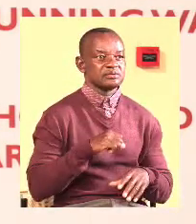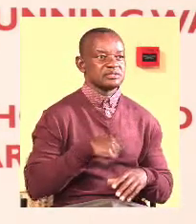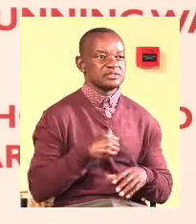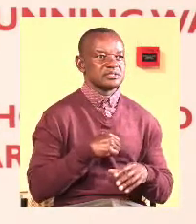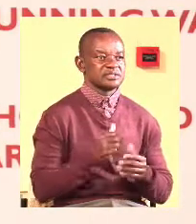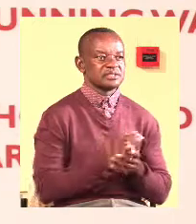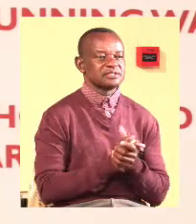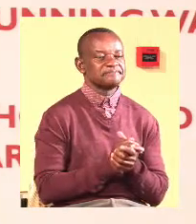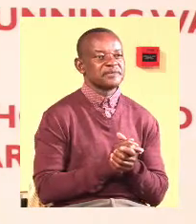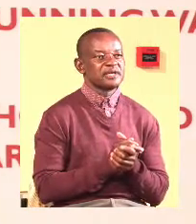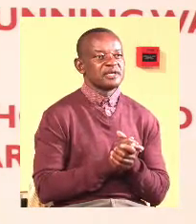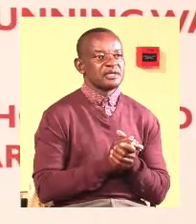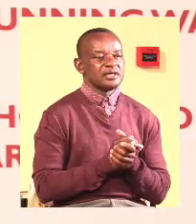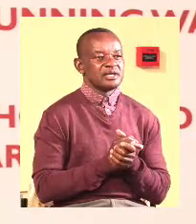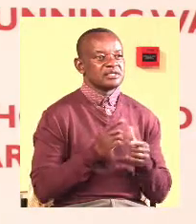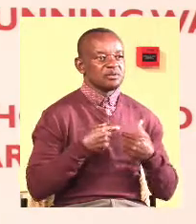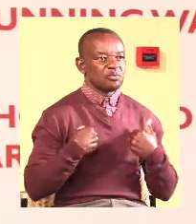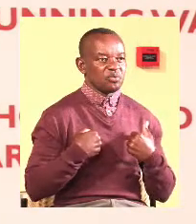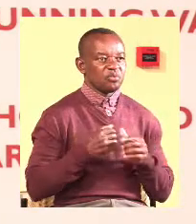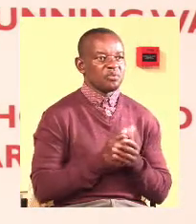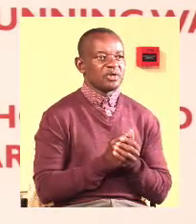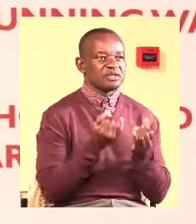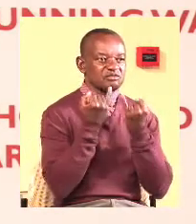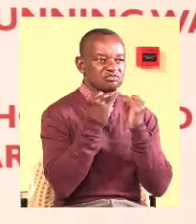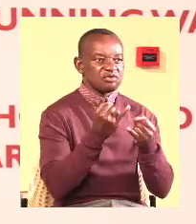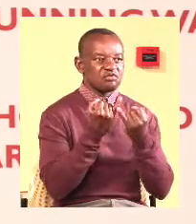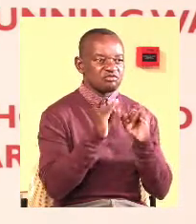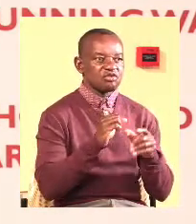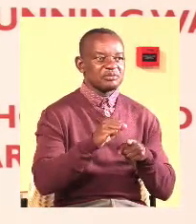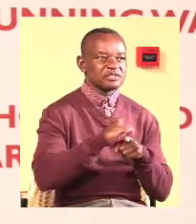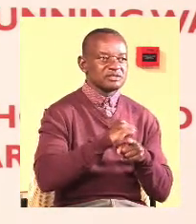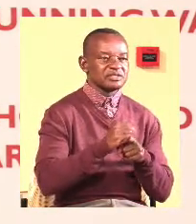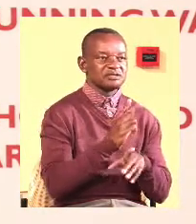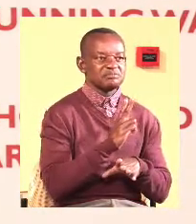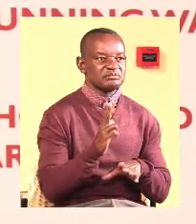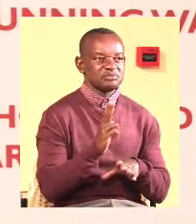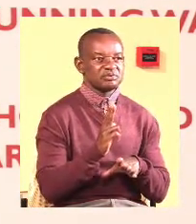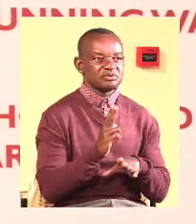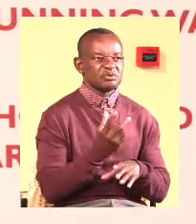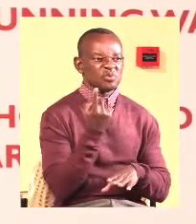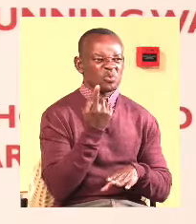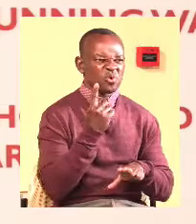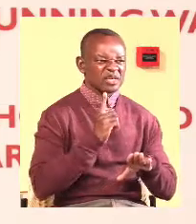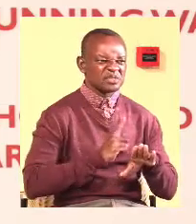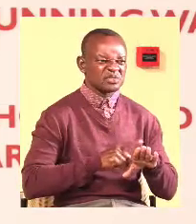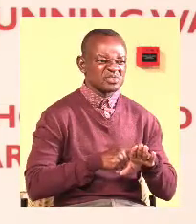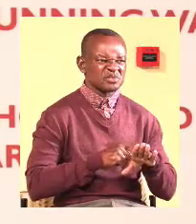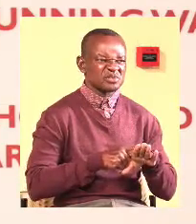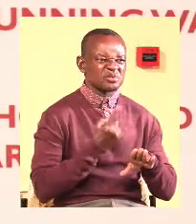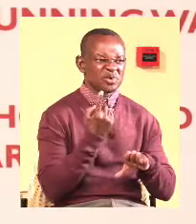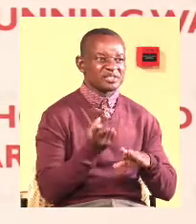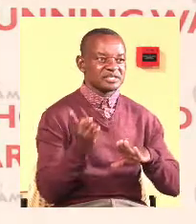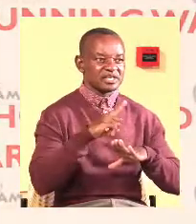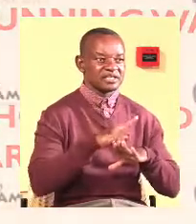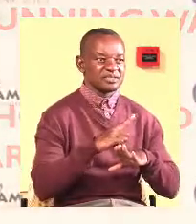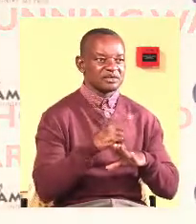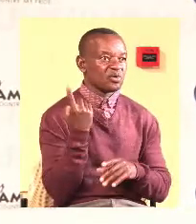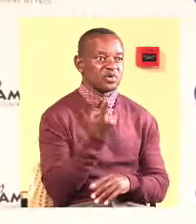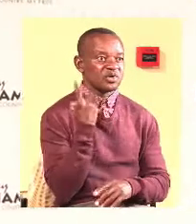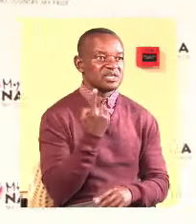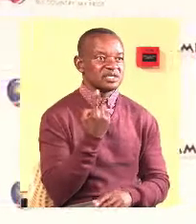it's continuous, that training that they are also getting. I just wanted to add that. Yes, thank you so much. Now, in this era